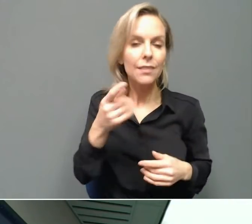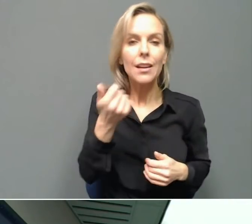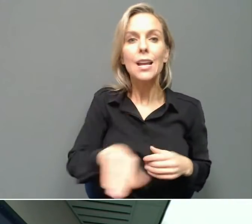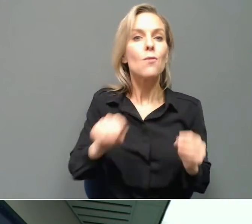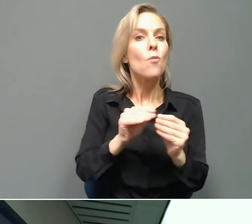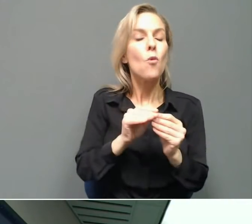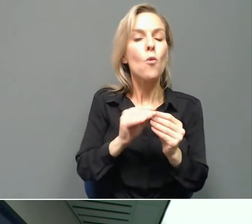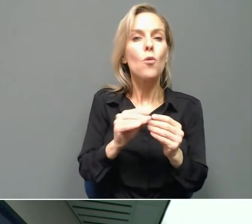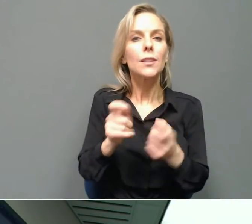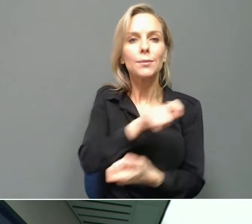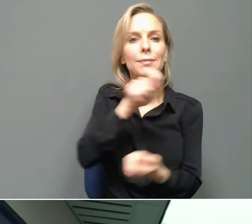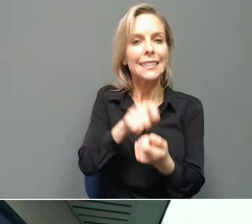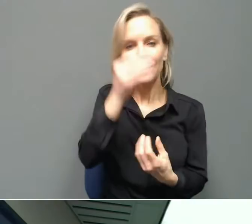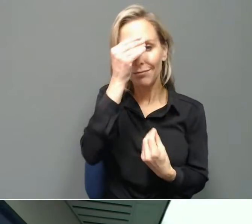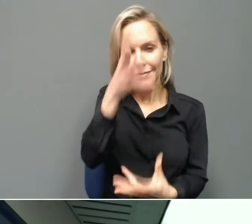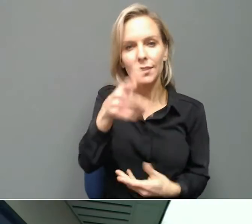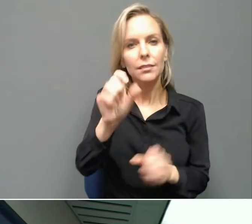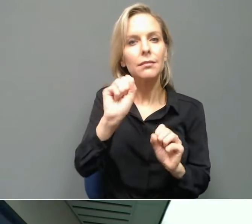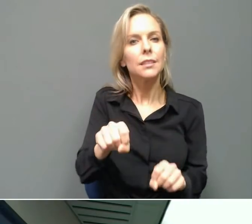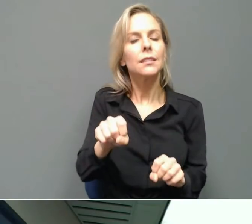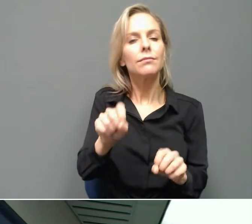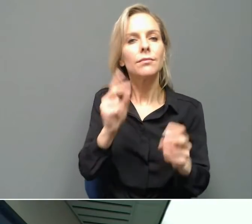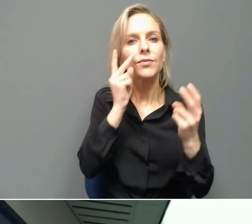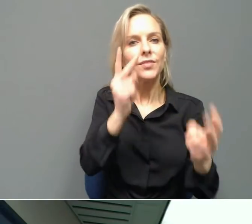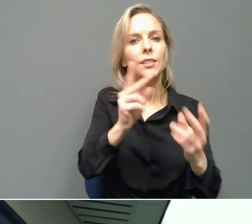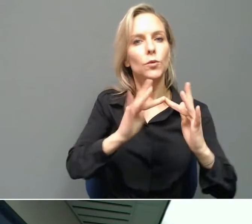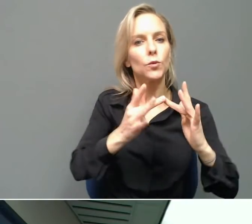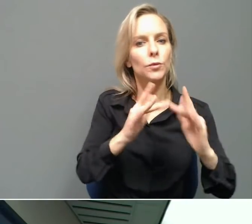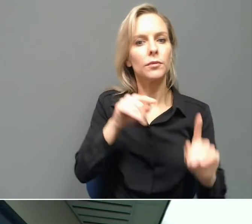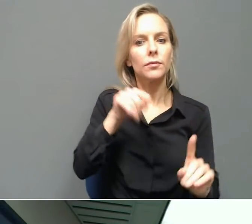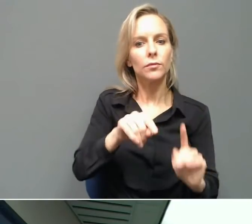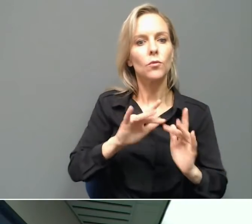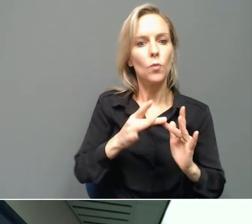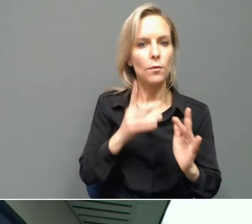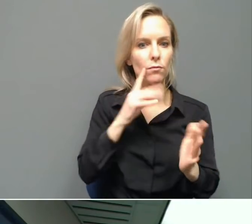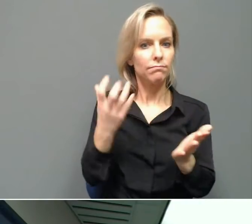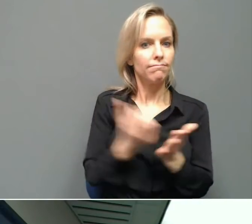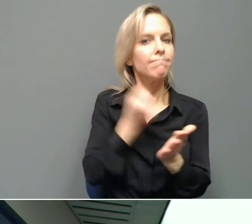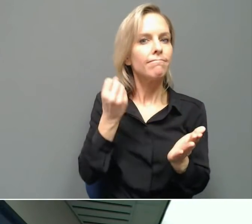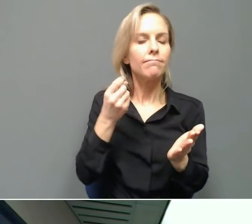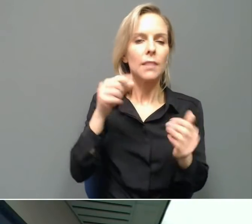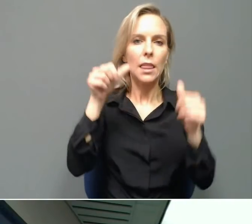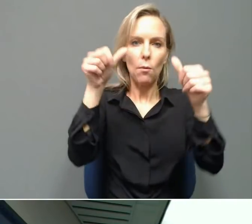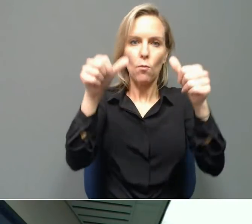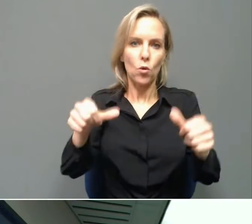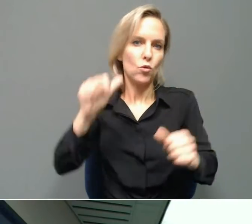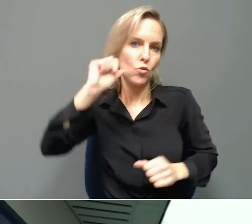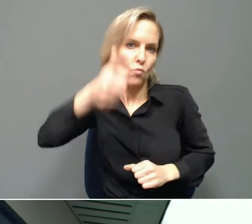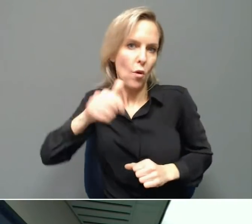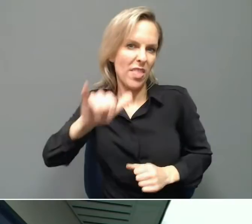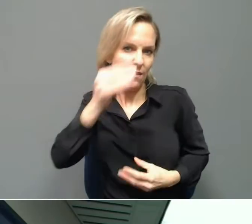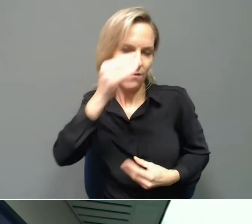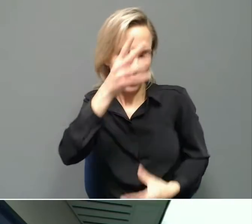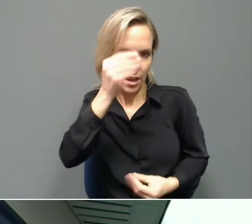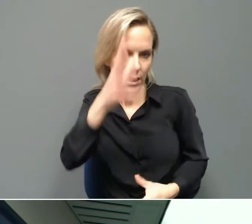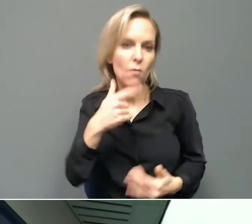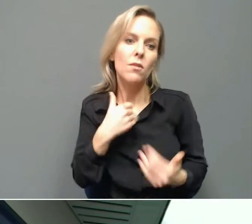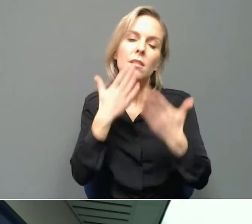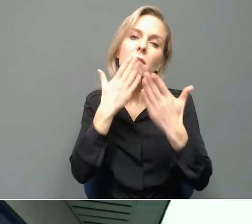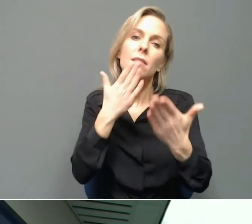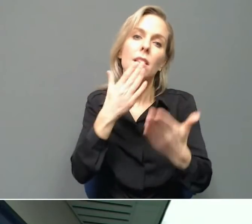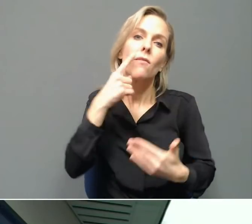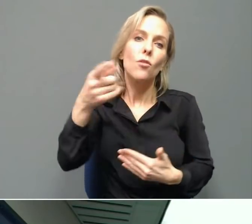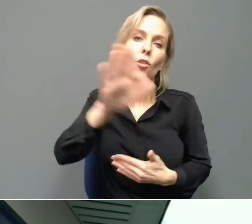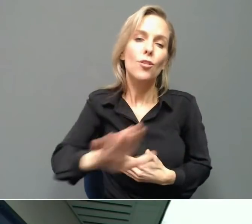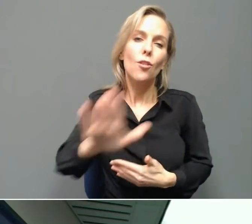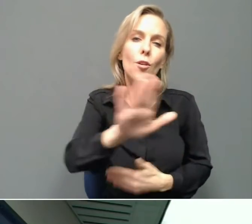on this, you can find it at our CHFS OIG website, and that will be posted tomorrow. Again, I want to thank everyone for their patience through